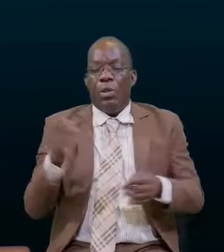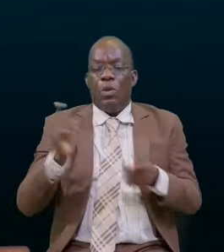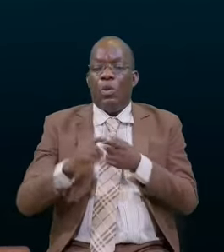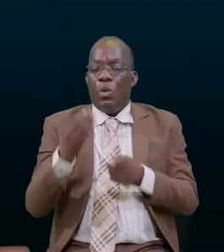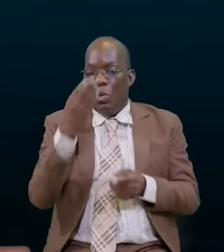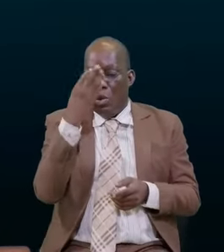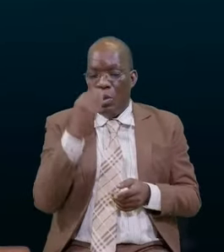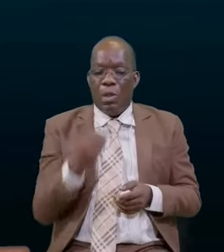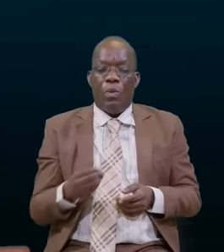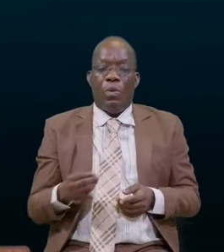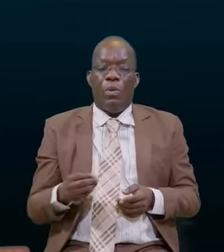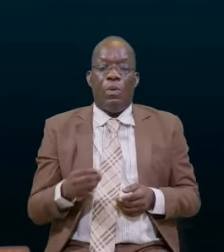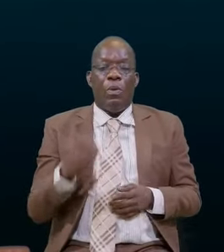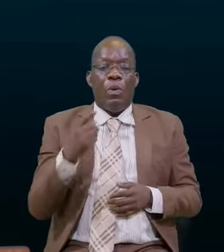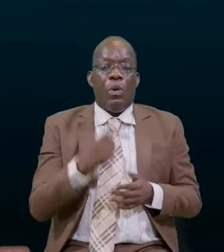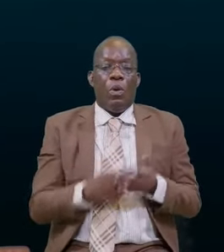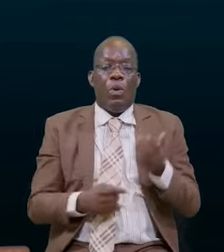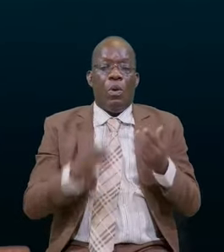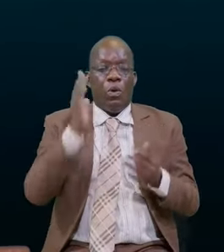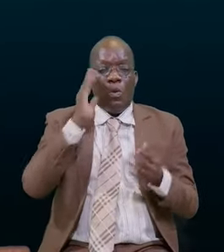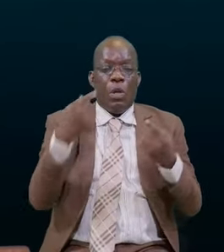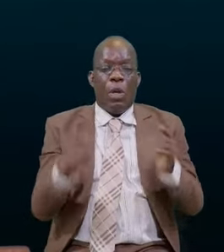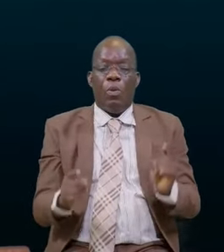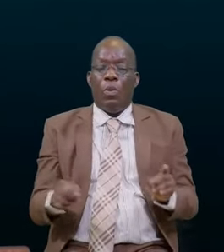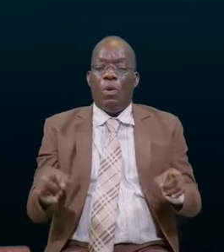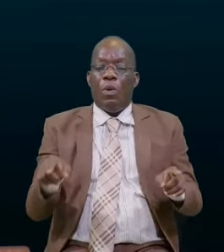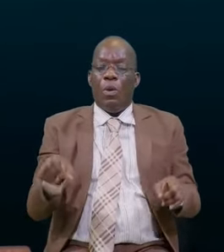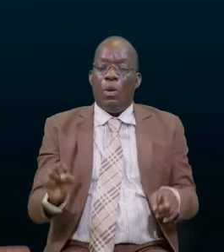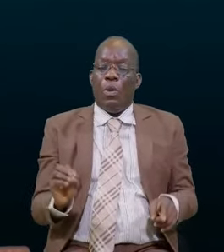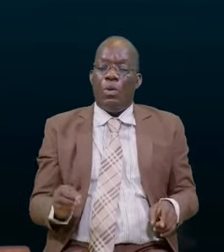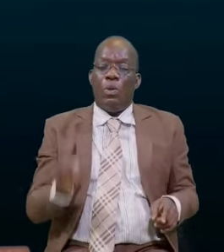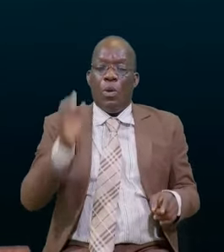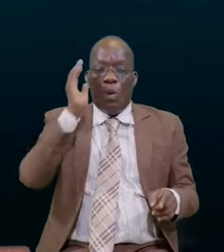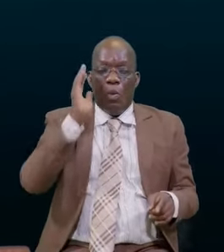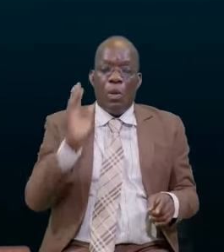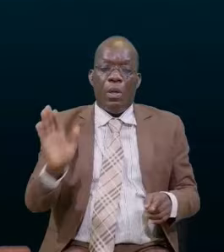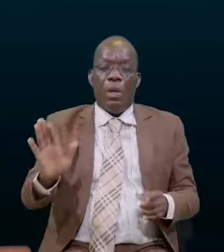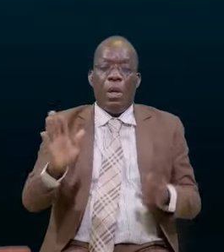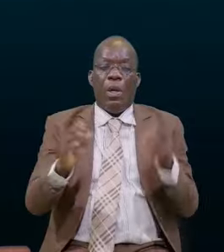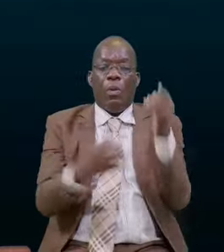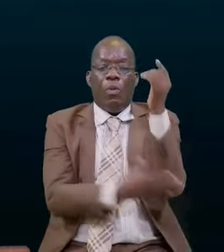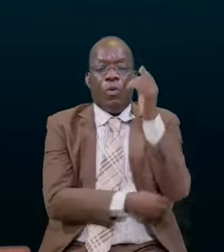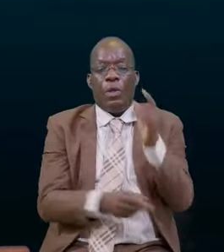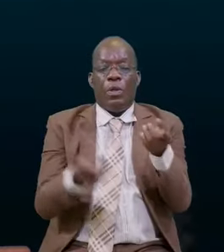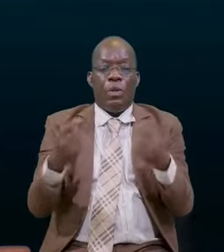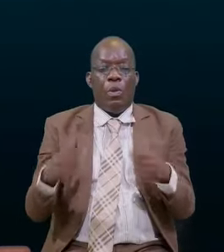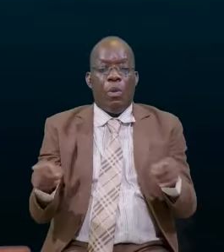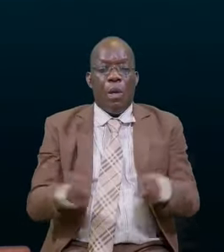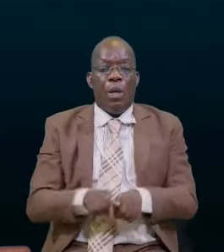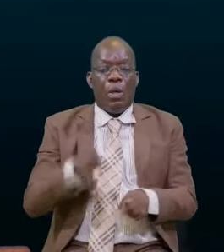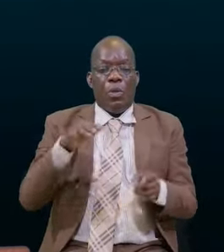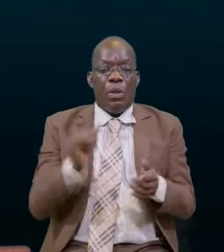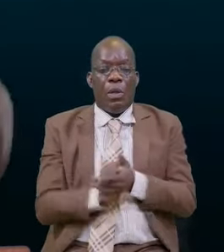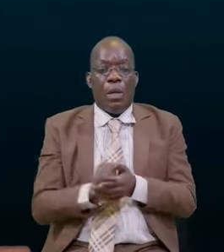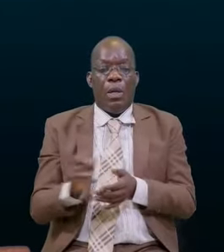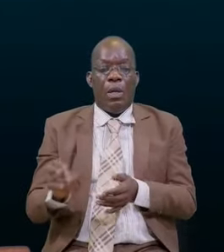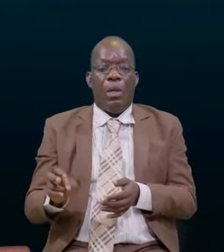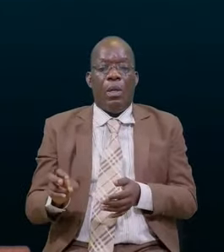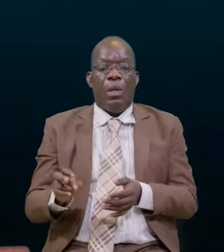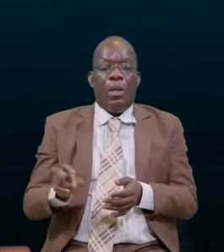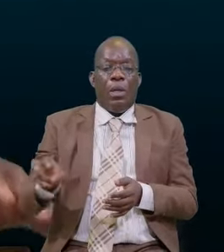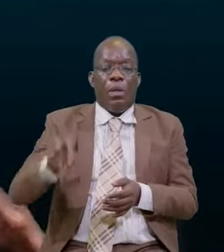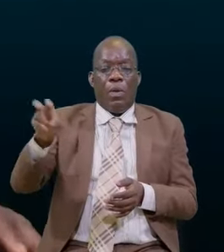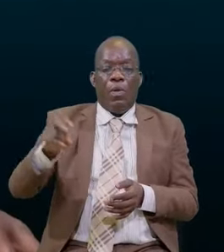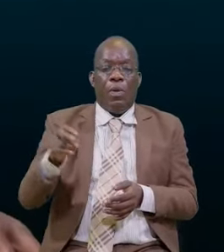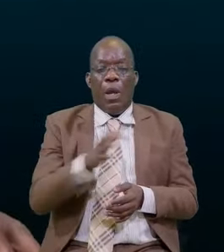11 so shall thy poverty come as one that Trav and thy want as an ed man I'm praying that you not be your